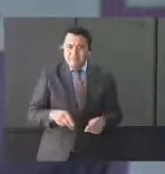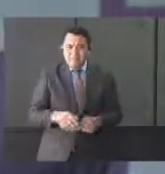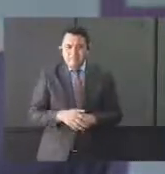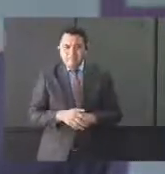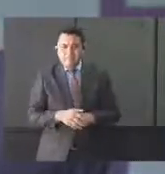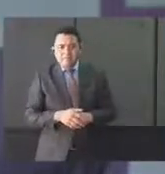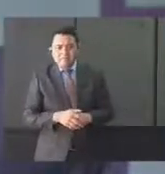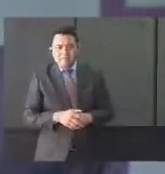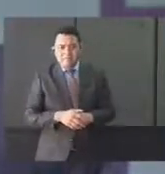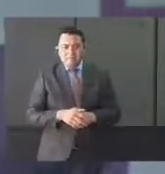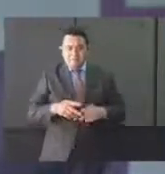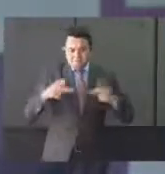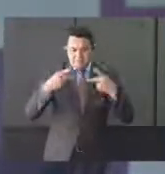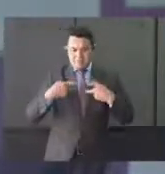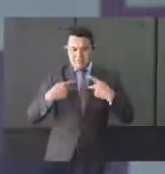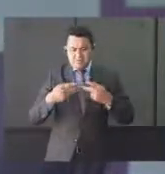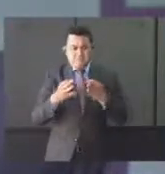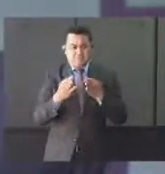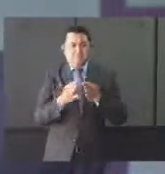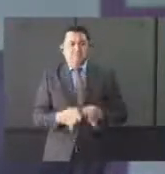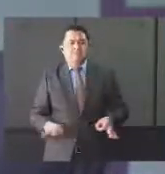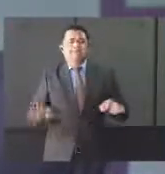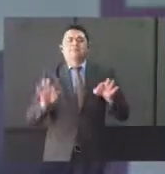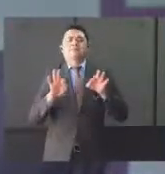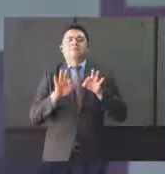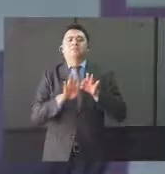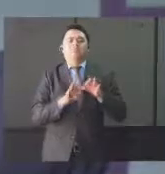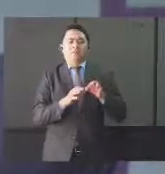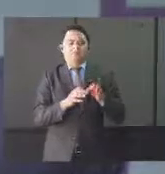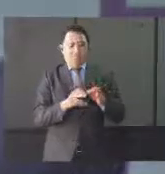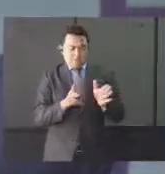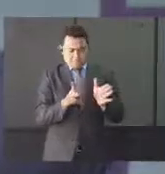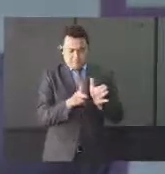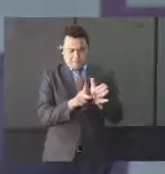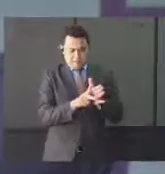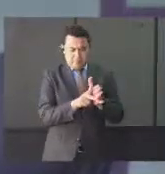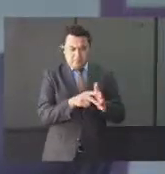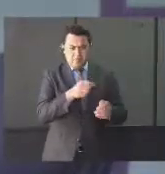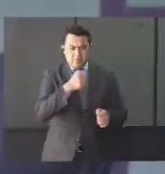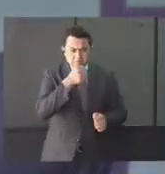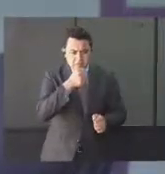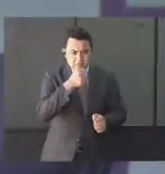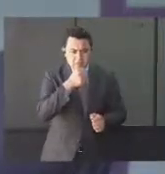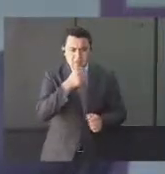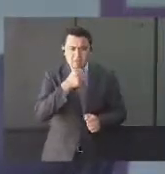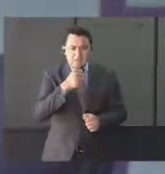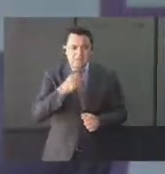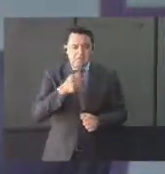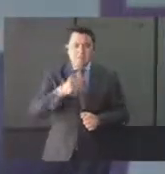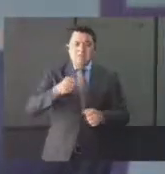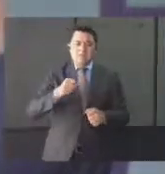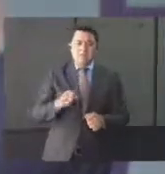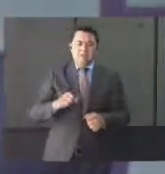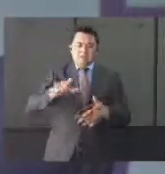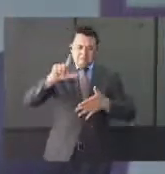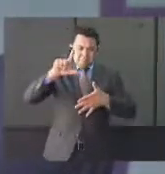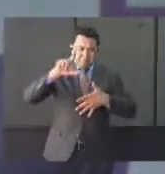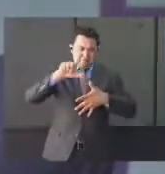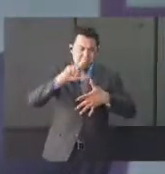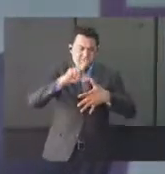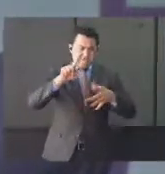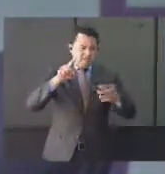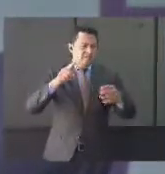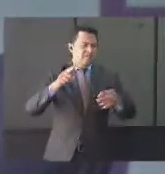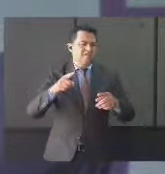in the Mediterranean, people who are relevant of the world of journalism throughout Latin America,